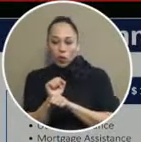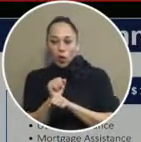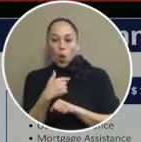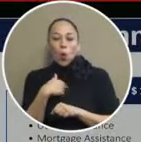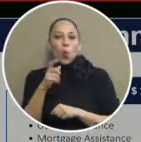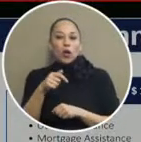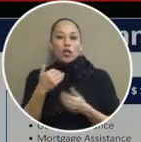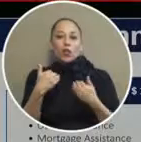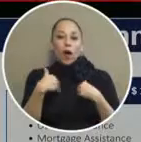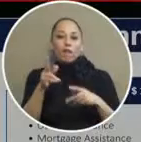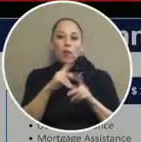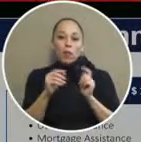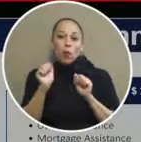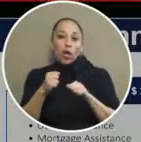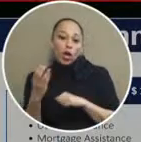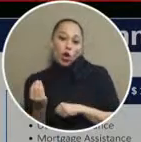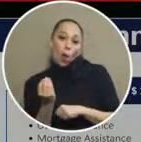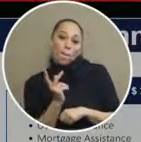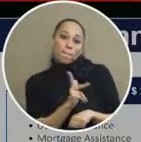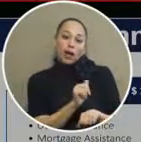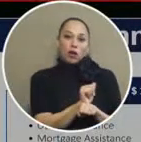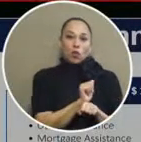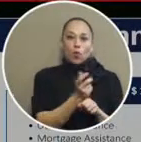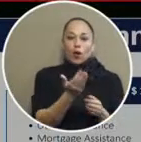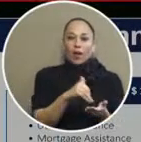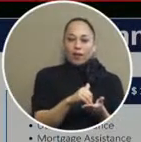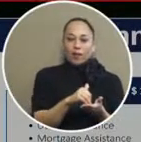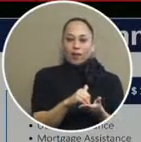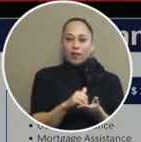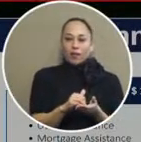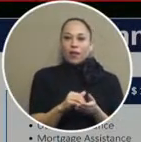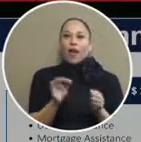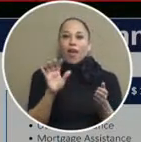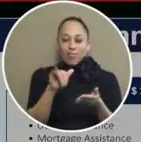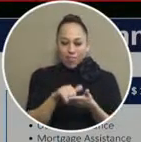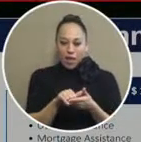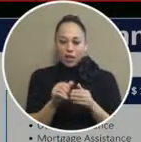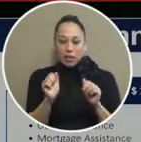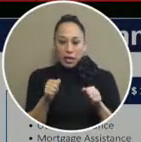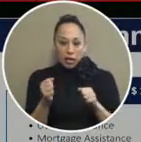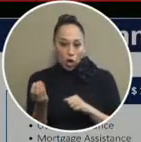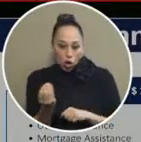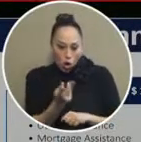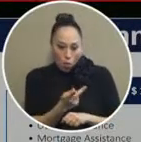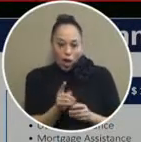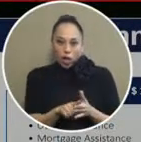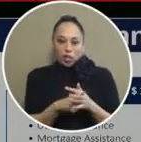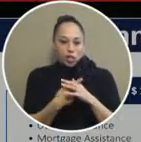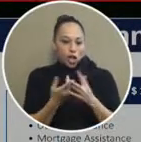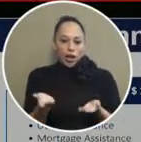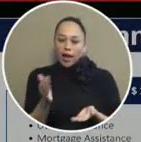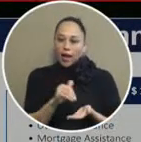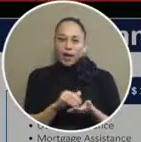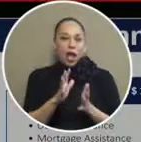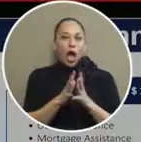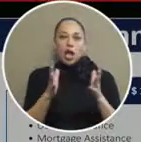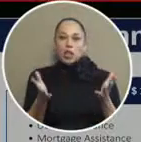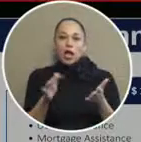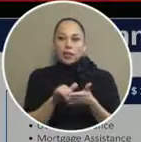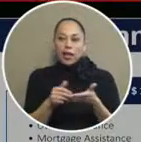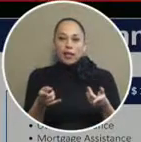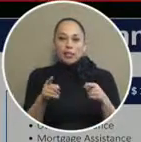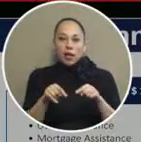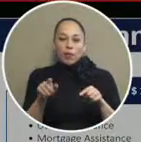to help El Pasoans get back on their feet. And that means getting back to business and getting back to work. And so a lot of emphasis is placed in